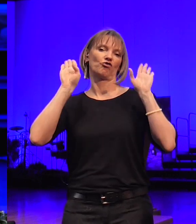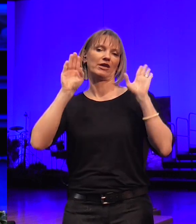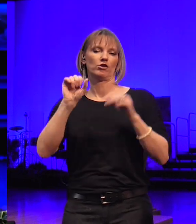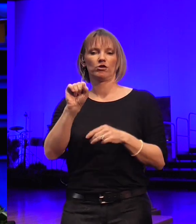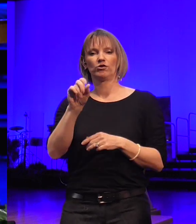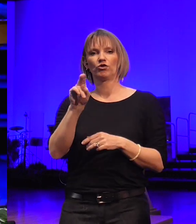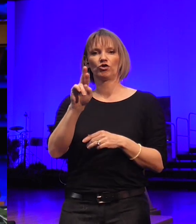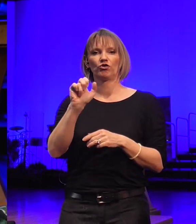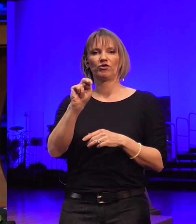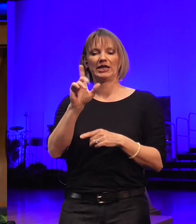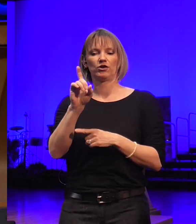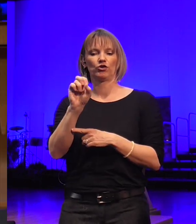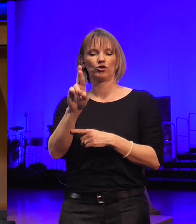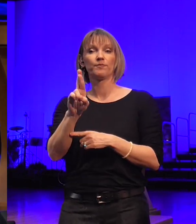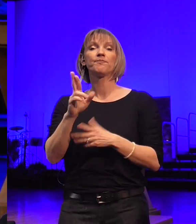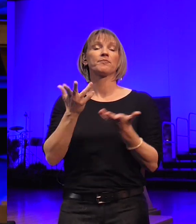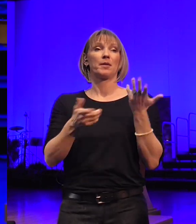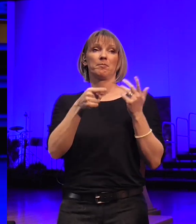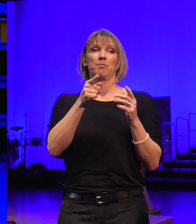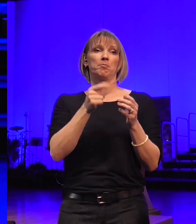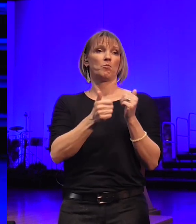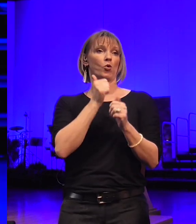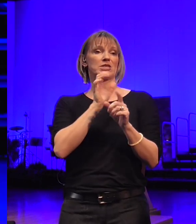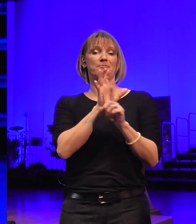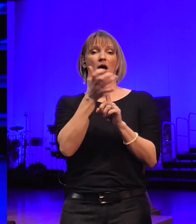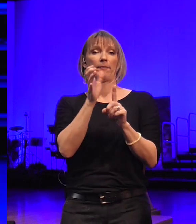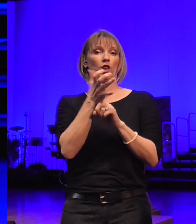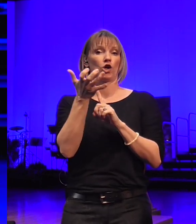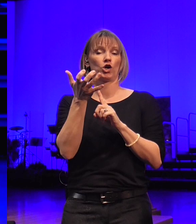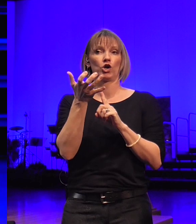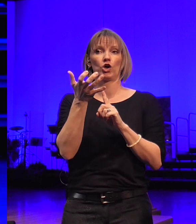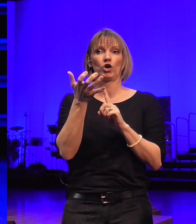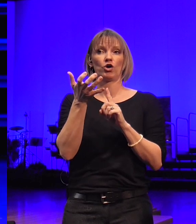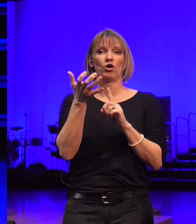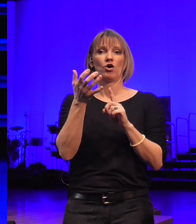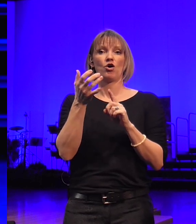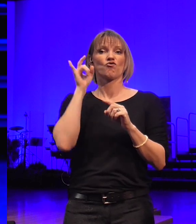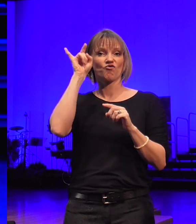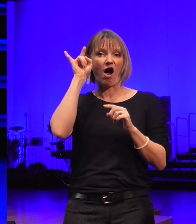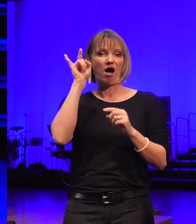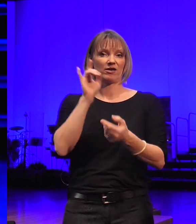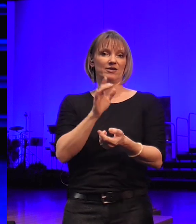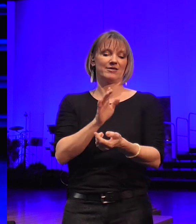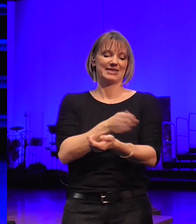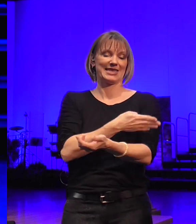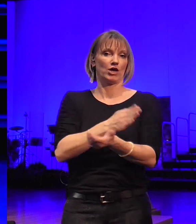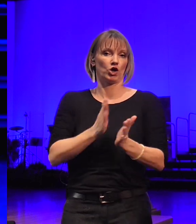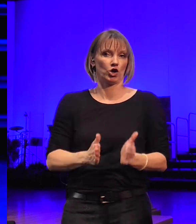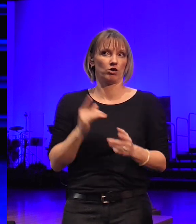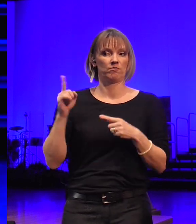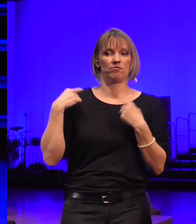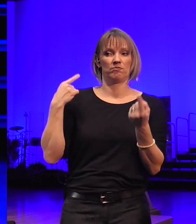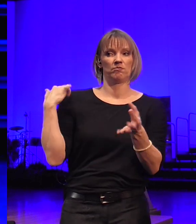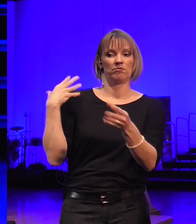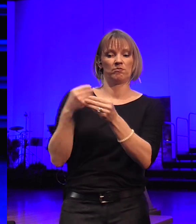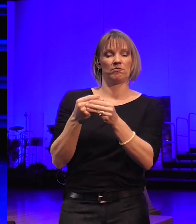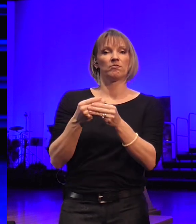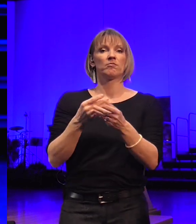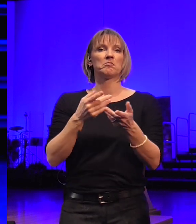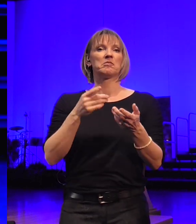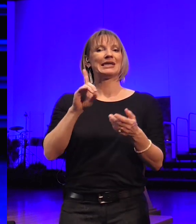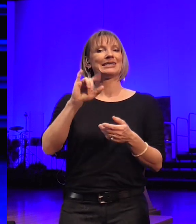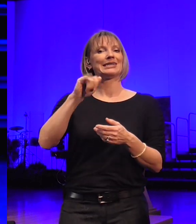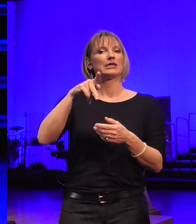And he's perhaps the most popular rock singer of all time, and kind of a diplomat.